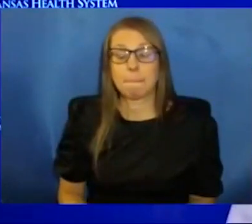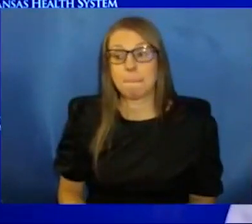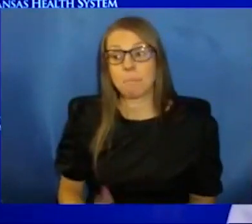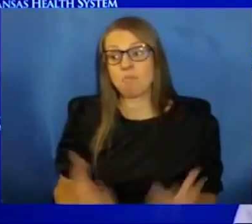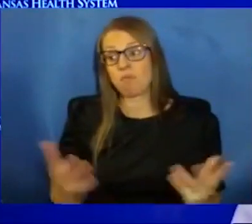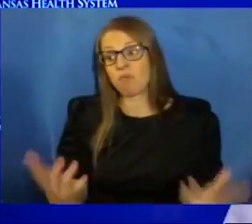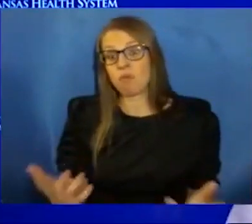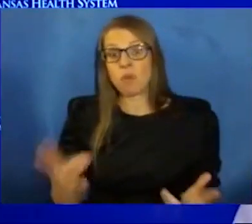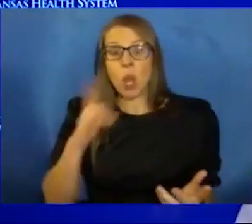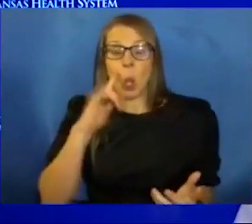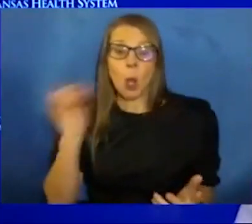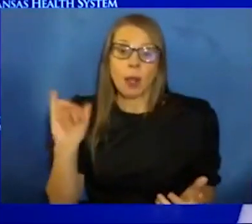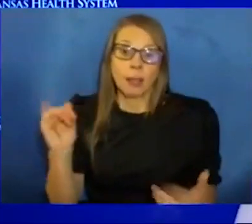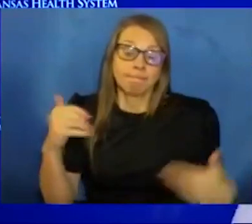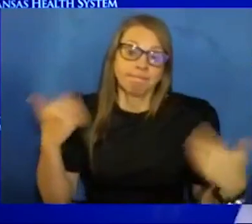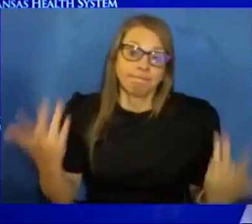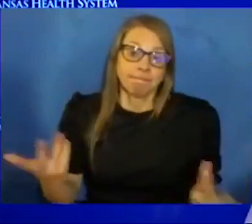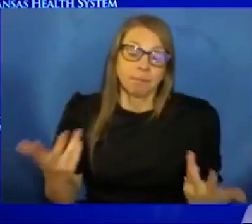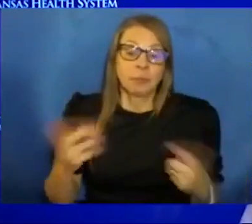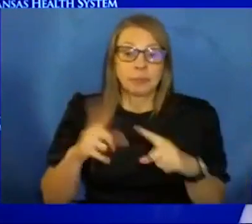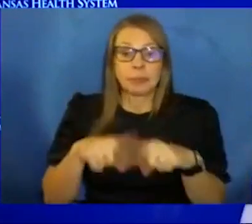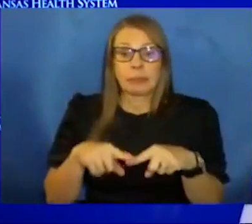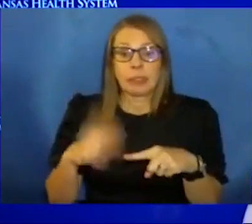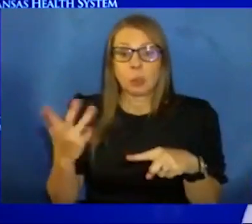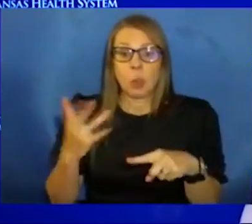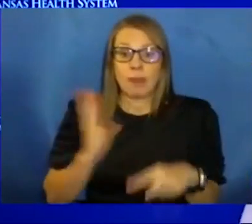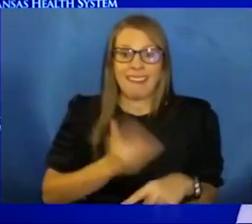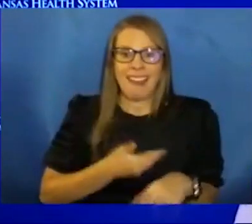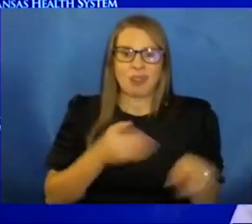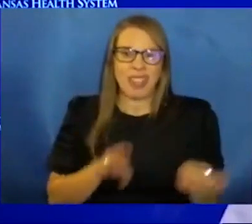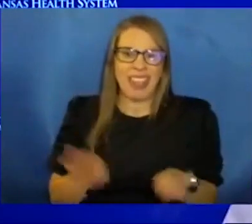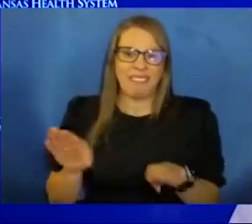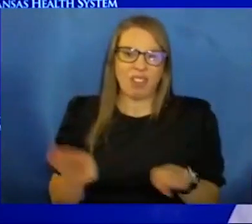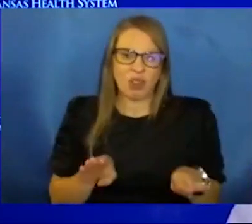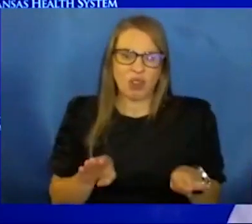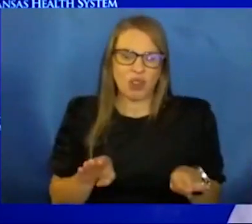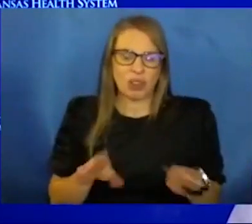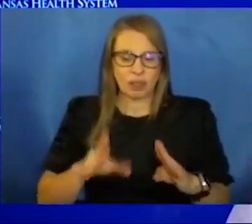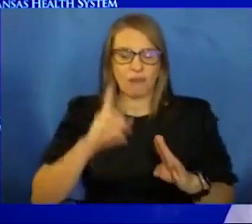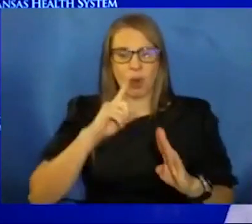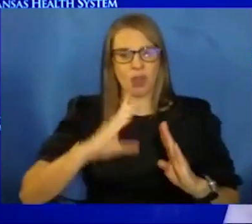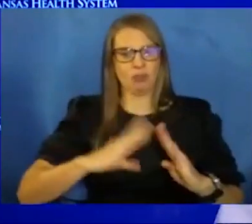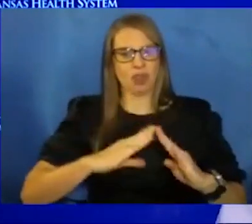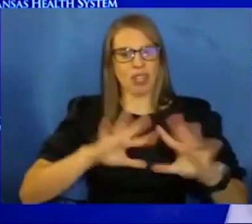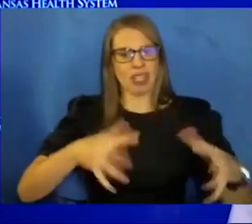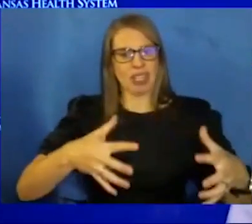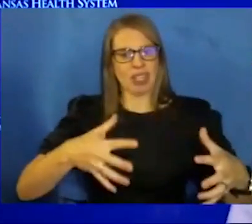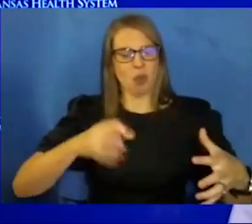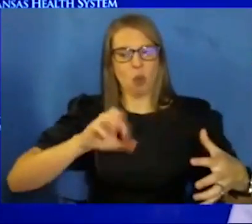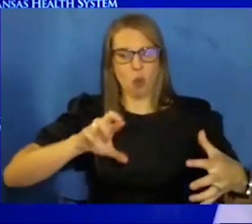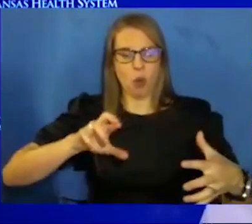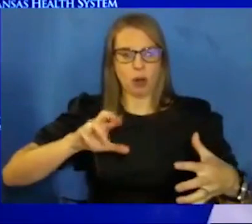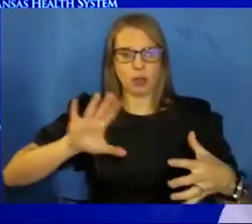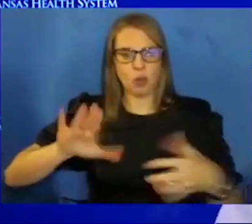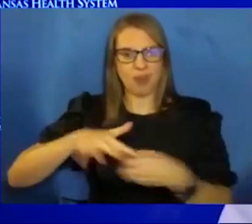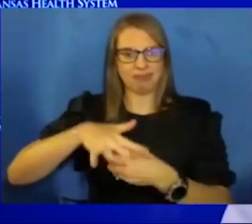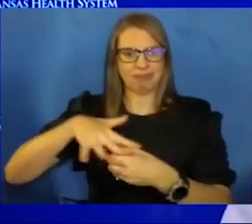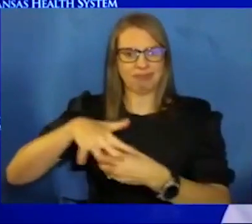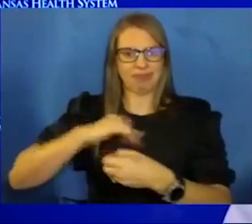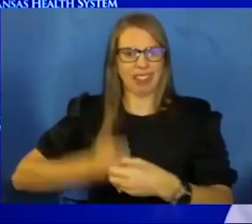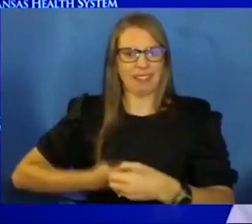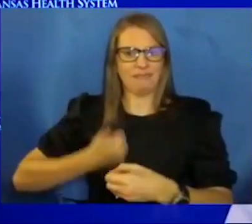know, it will be global, and I think it will continue to be in our communities in some manner for the